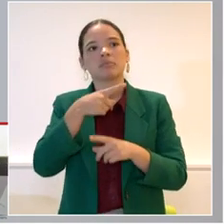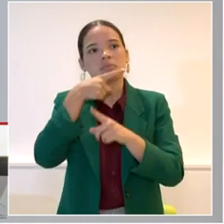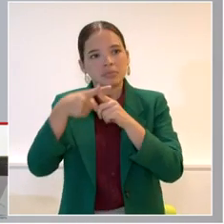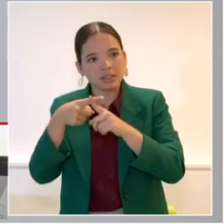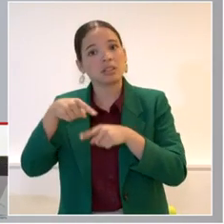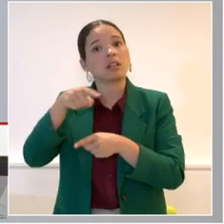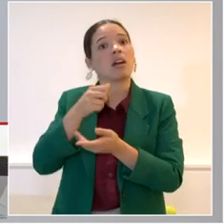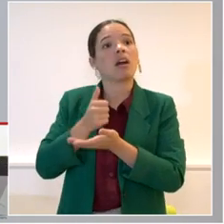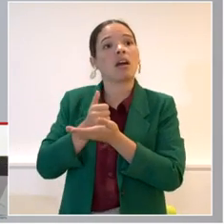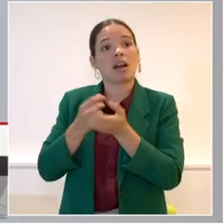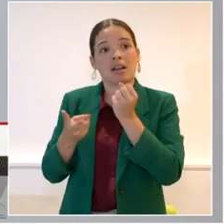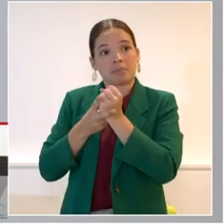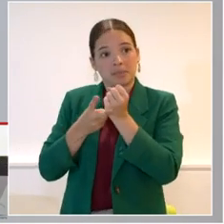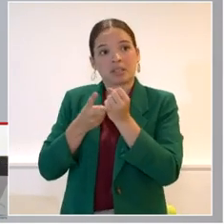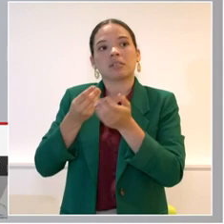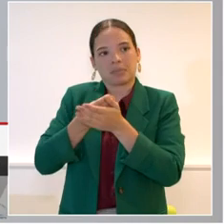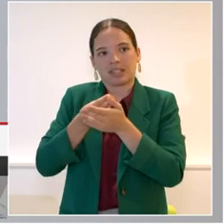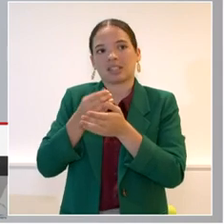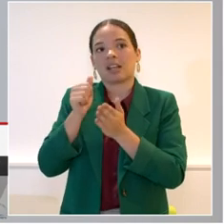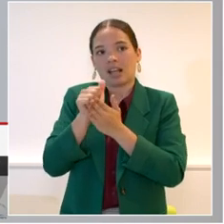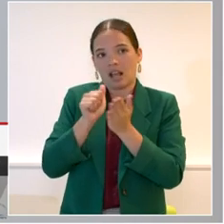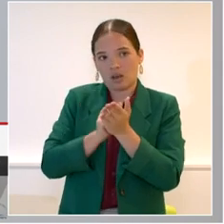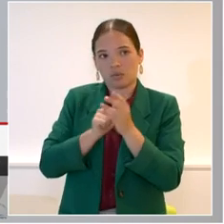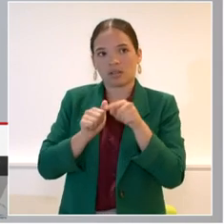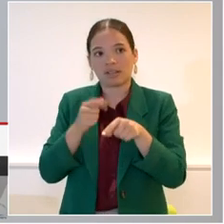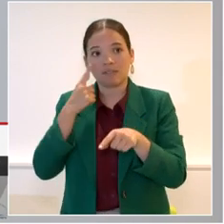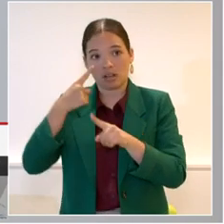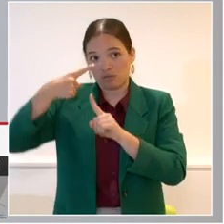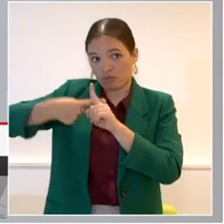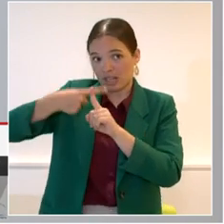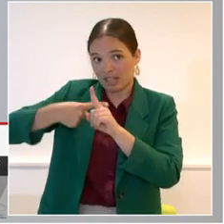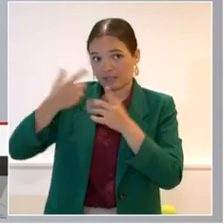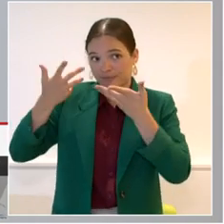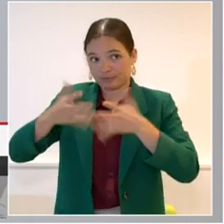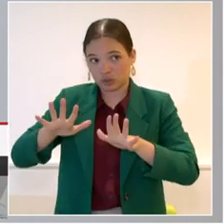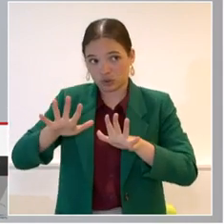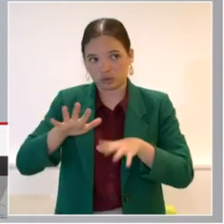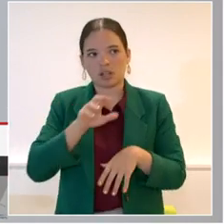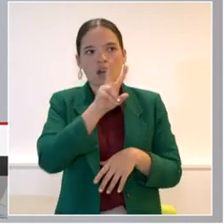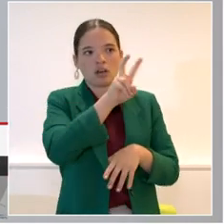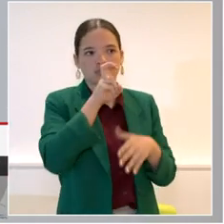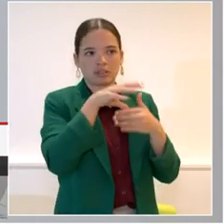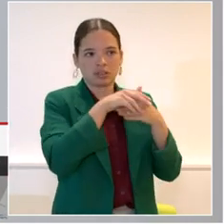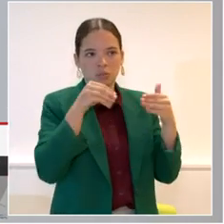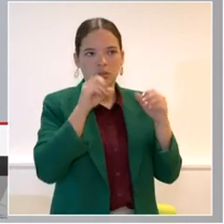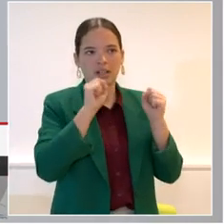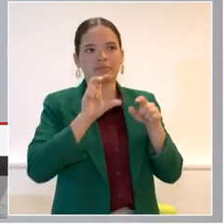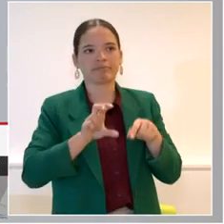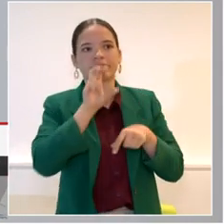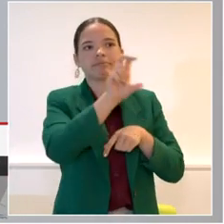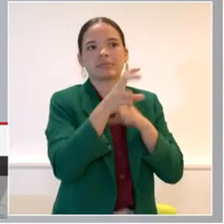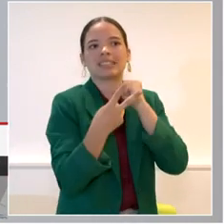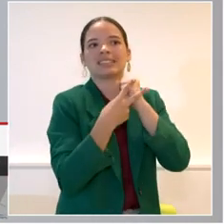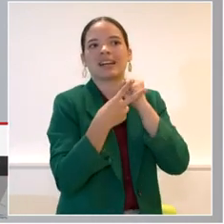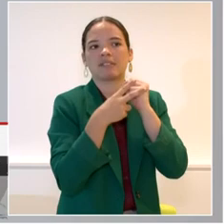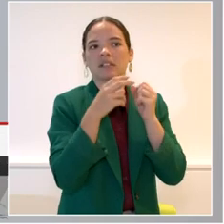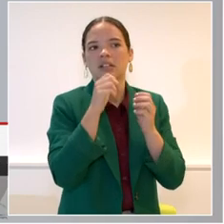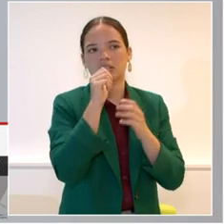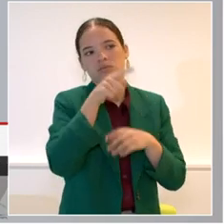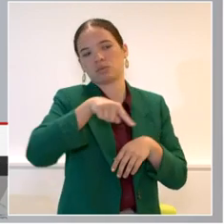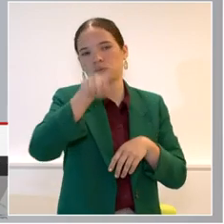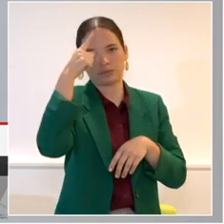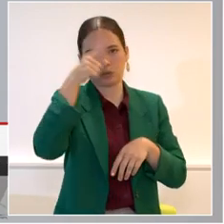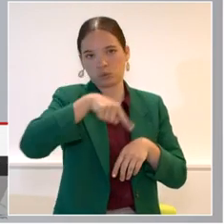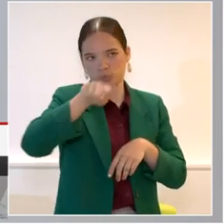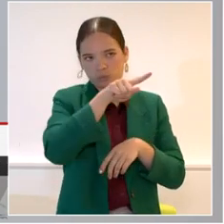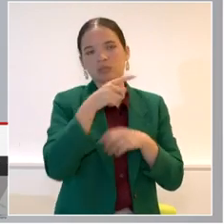your portion of the rent, we'll put $200 in a savings account. So we're very excited about this